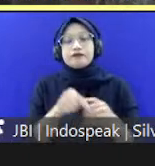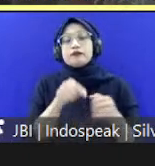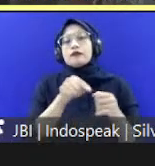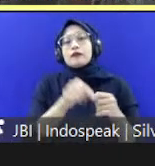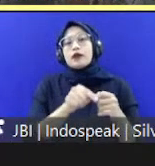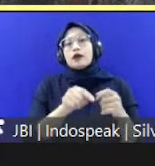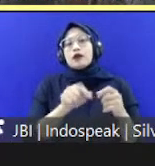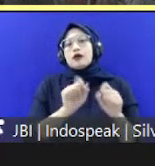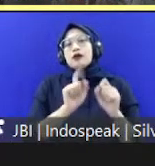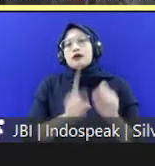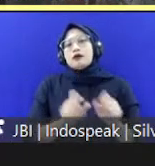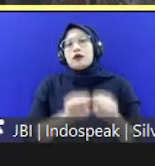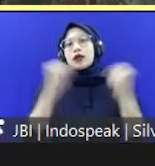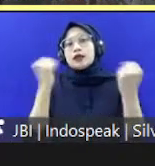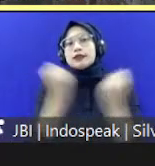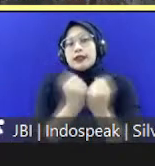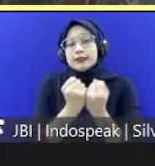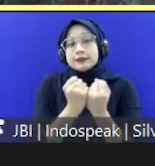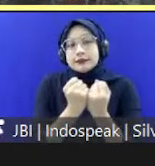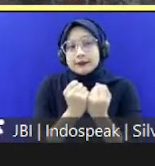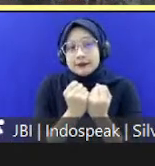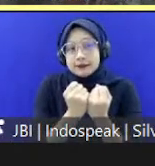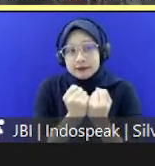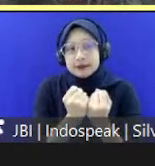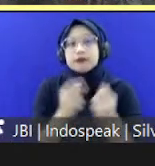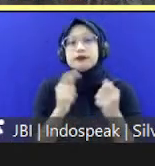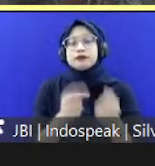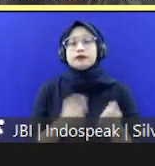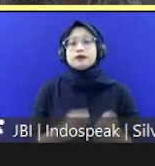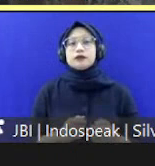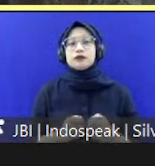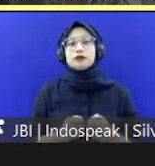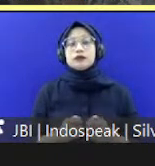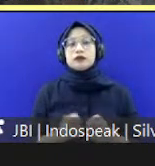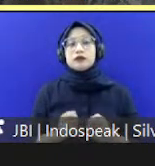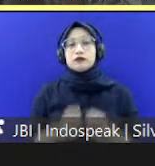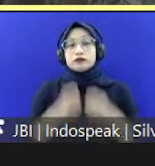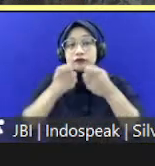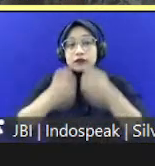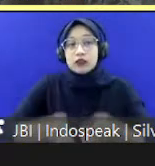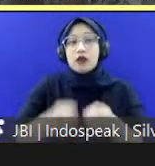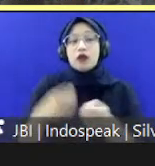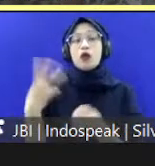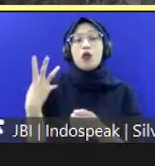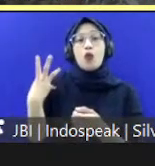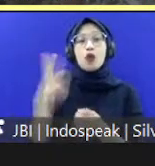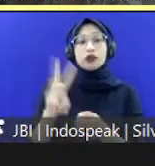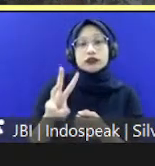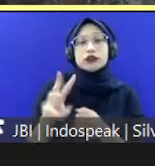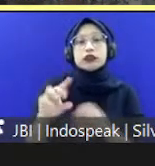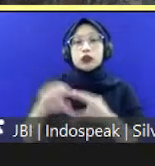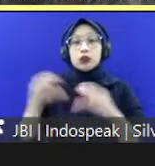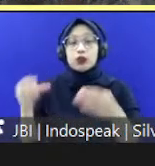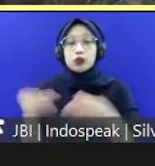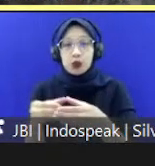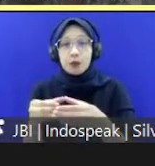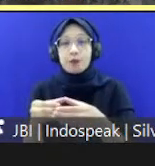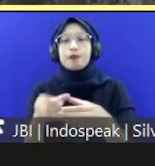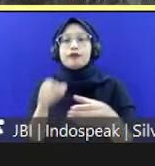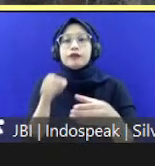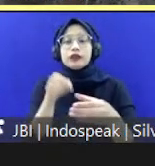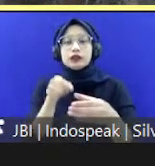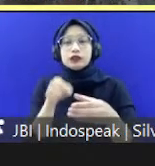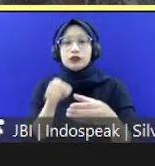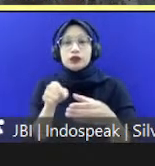Disability Statistics, which the main goal was to produce a short questionnaire where countries would be able to measure